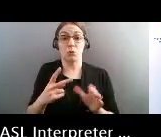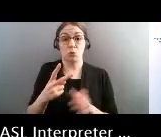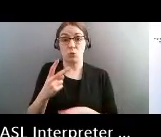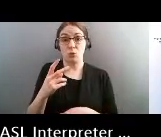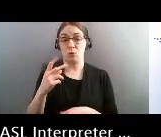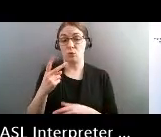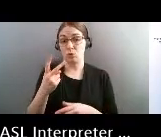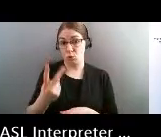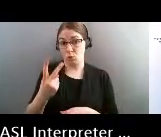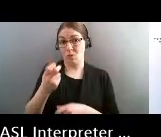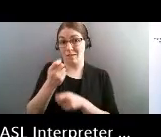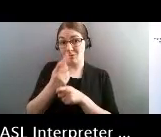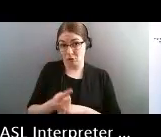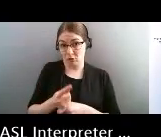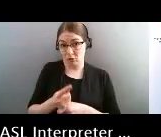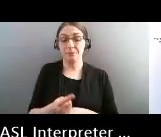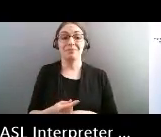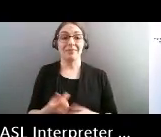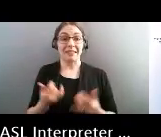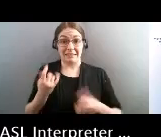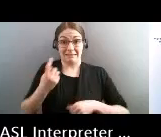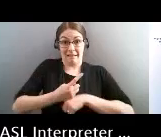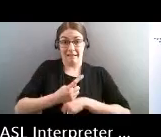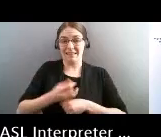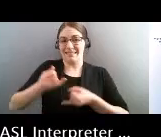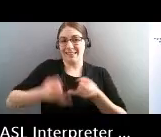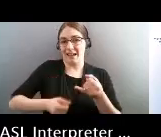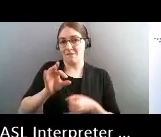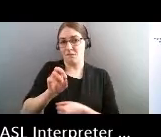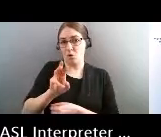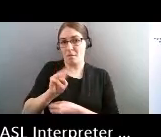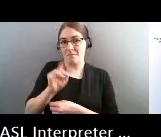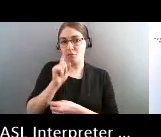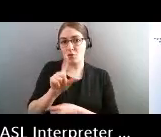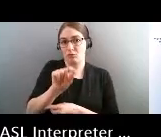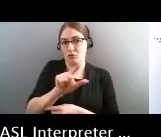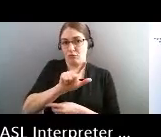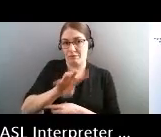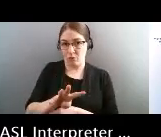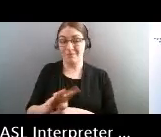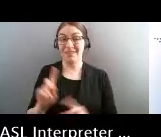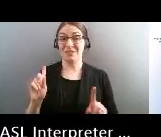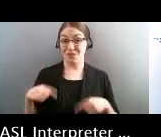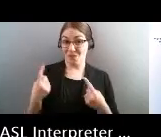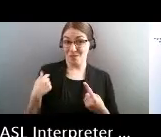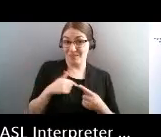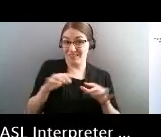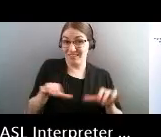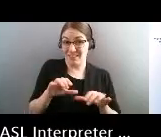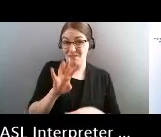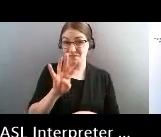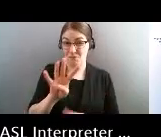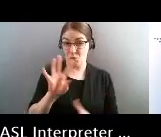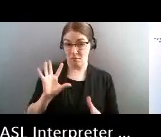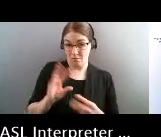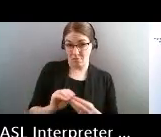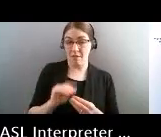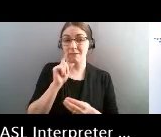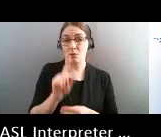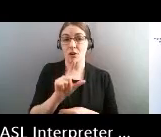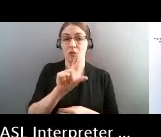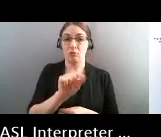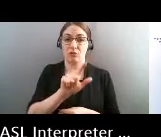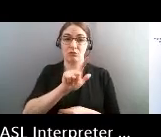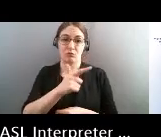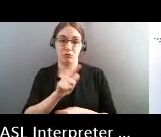the last one for 2024. So far, we have completed 4 forums, and in 2025, we will